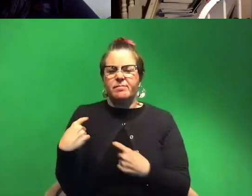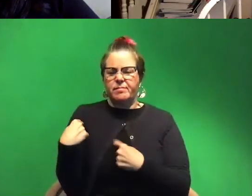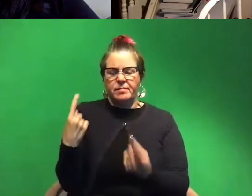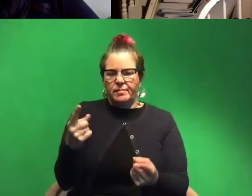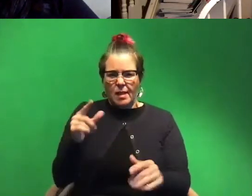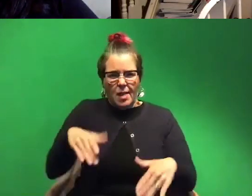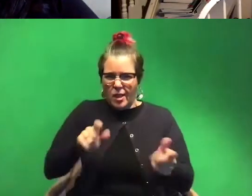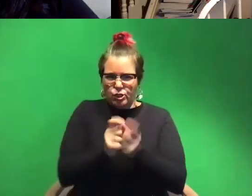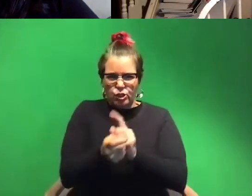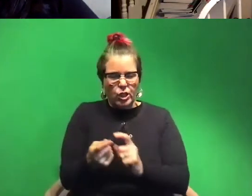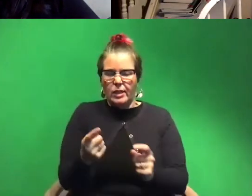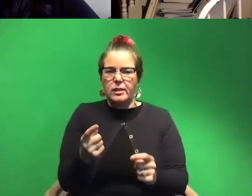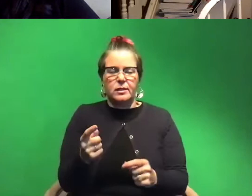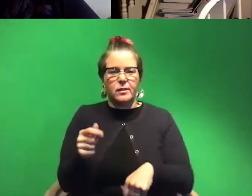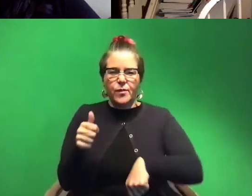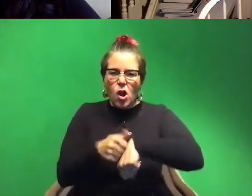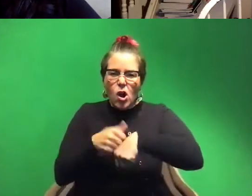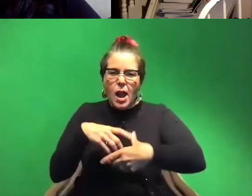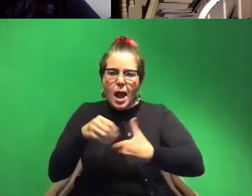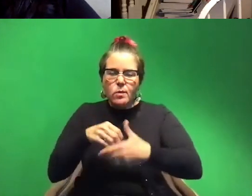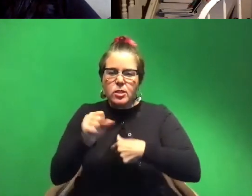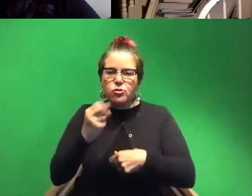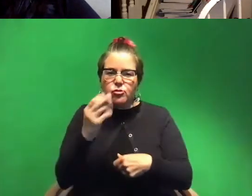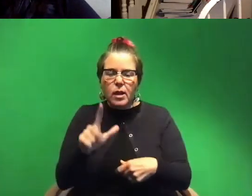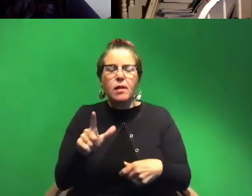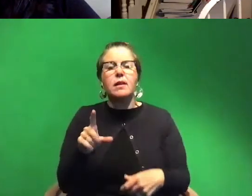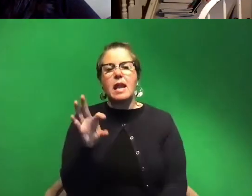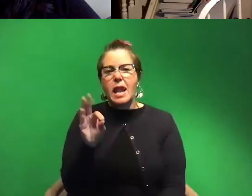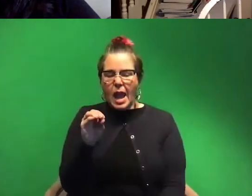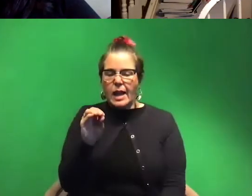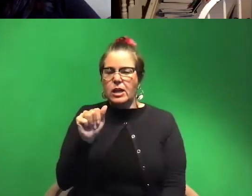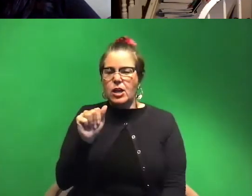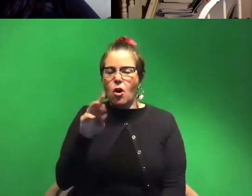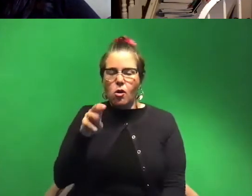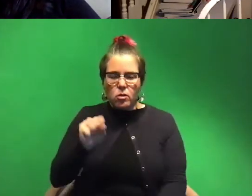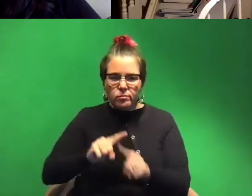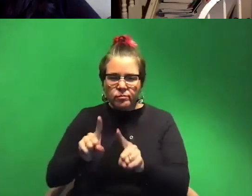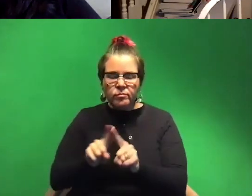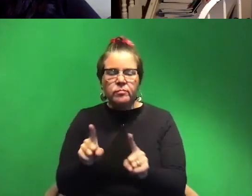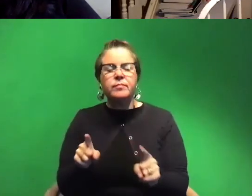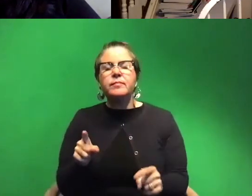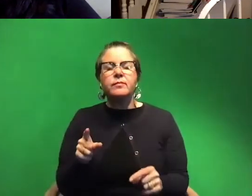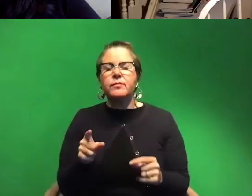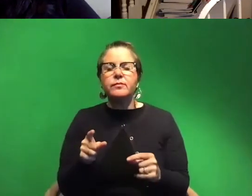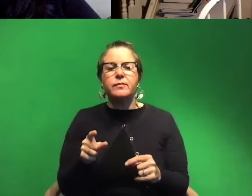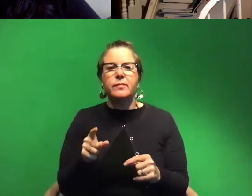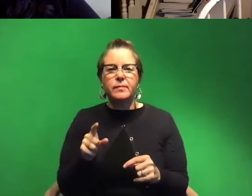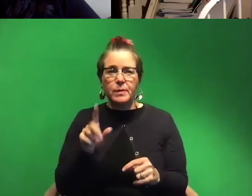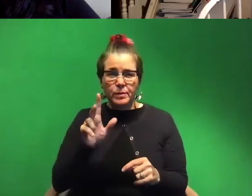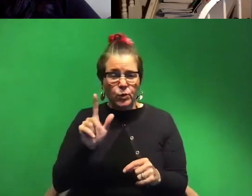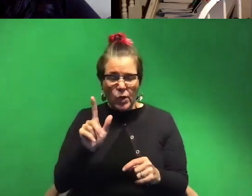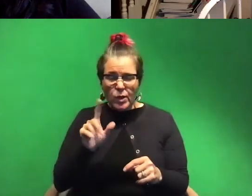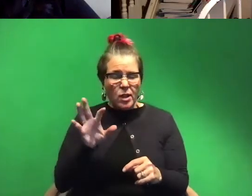of millions of years. They have a hard external shell. They have about 90 arms. They go down to about 2,300